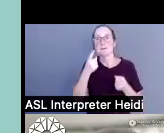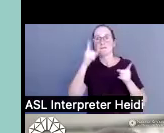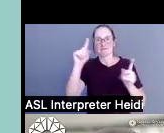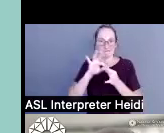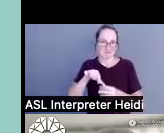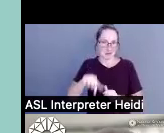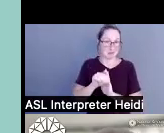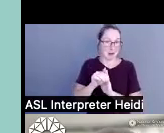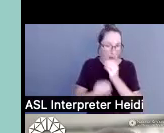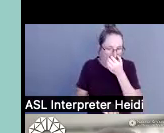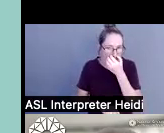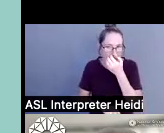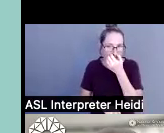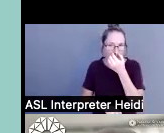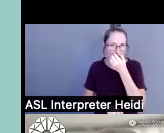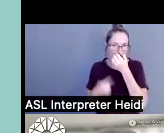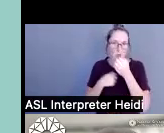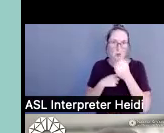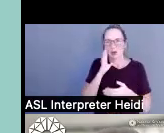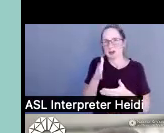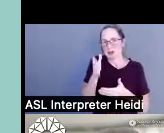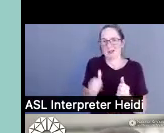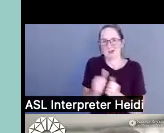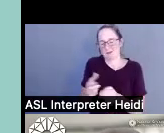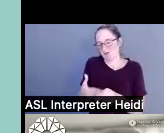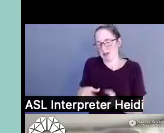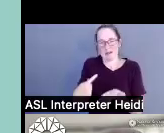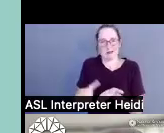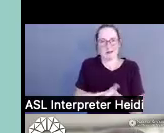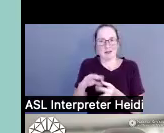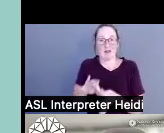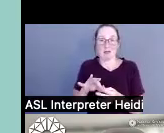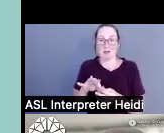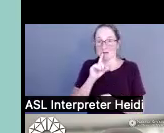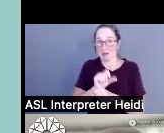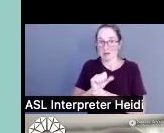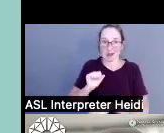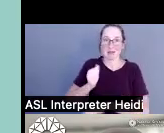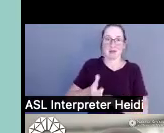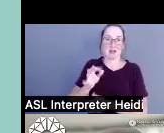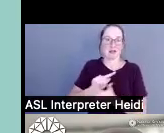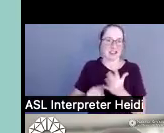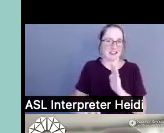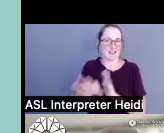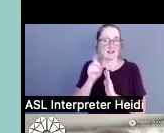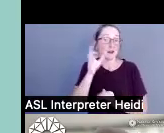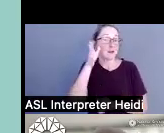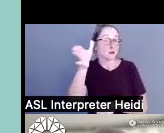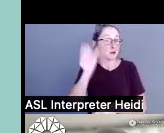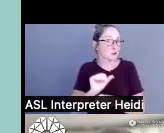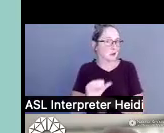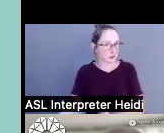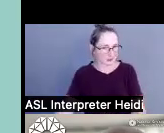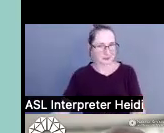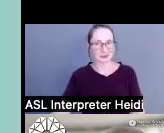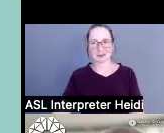this model. And we'll conclude with a brief discussion of the implications of these findings for future work. Next